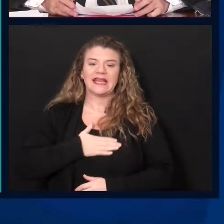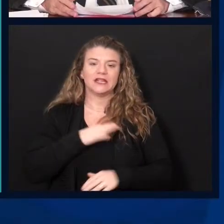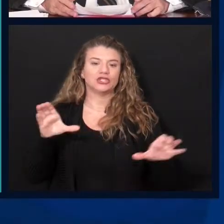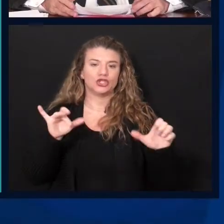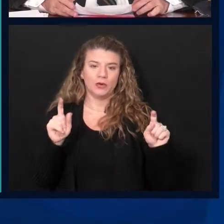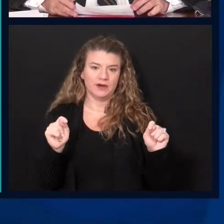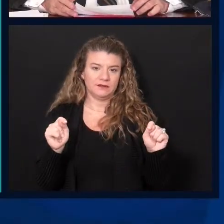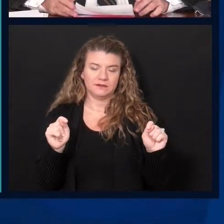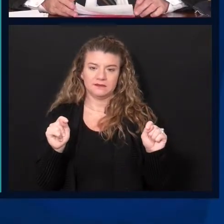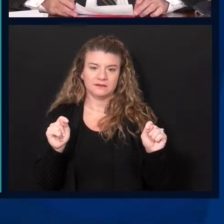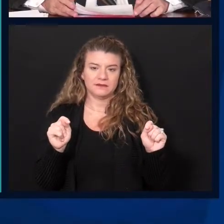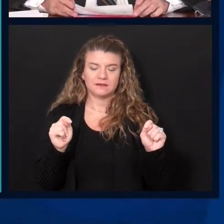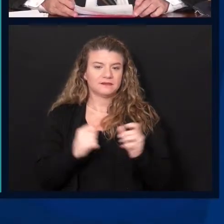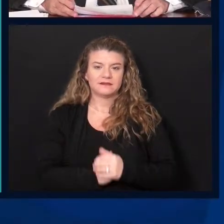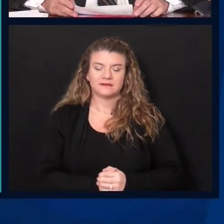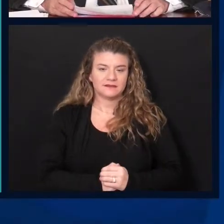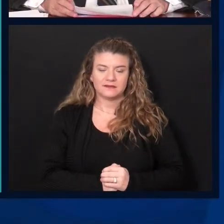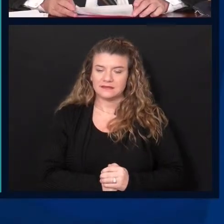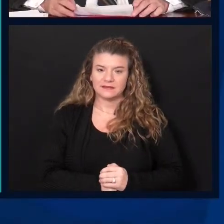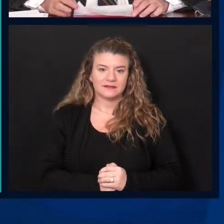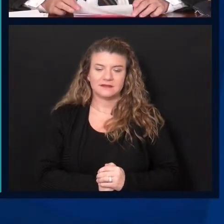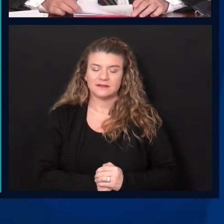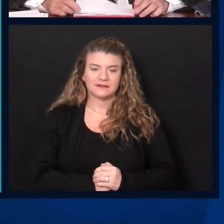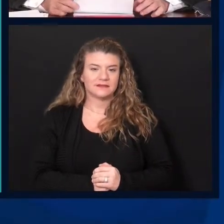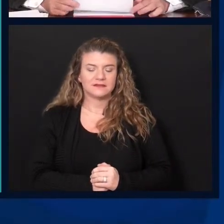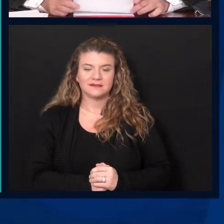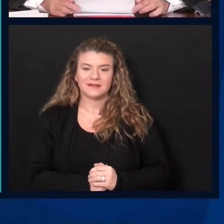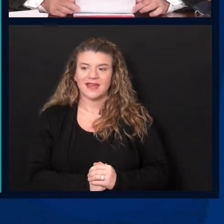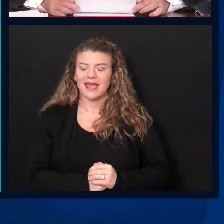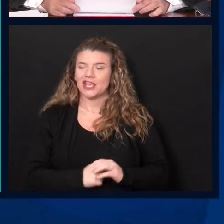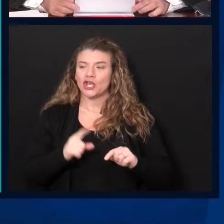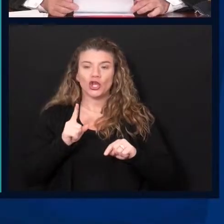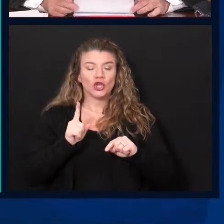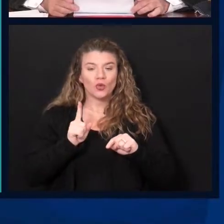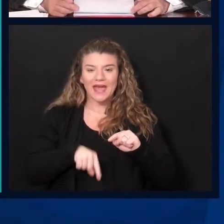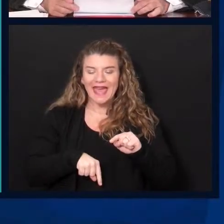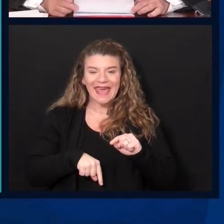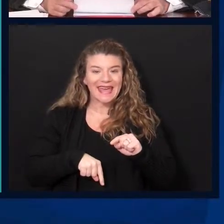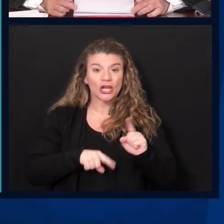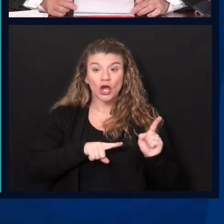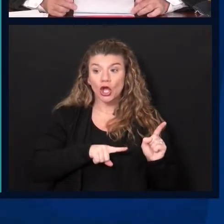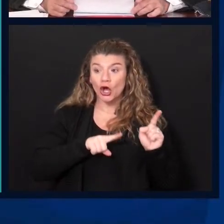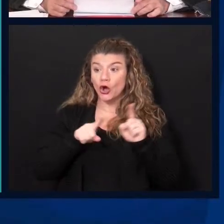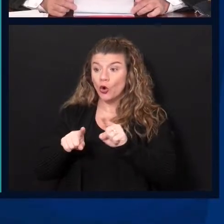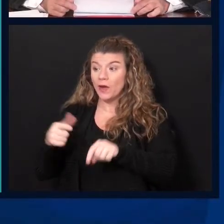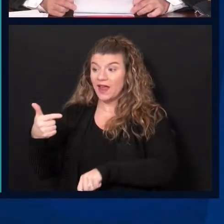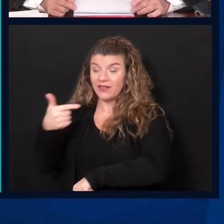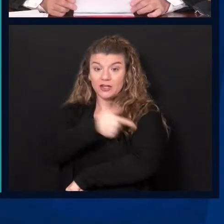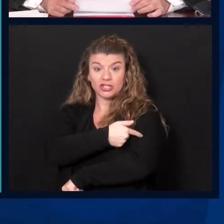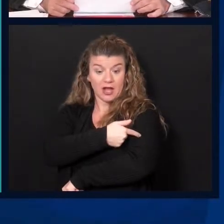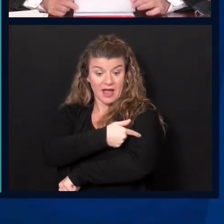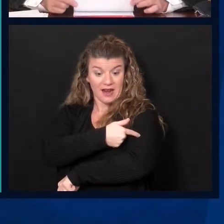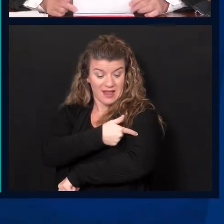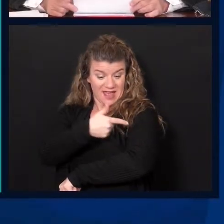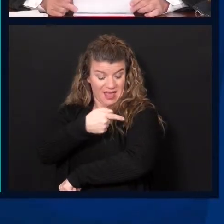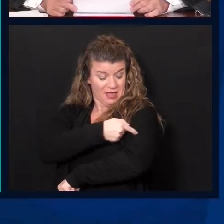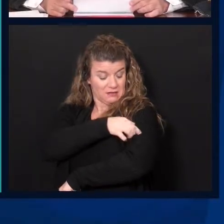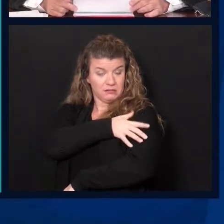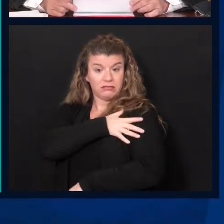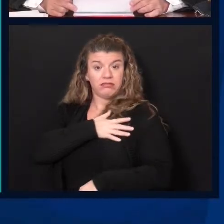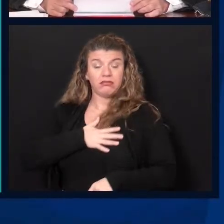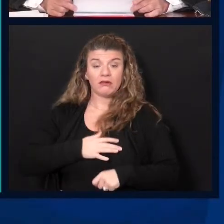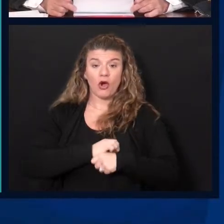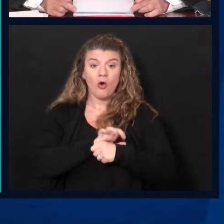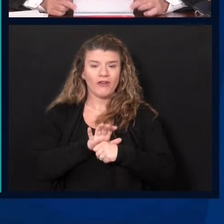the vaccine. You cannot get COVID from the vaccine. You will not